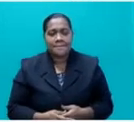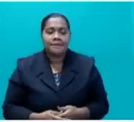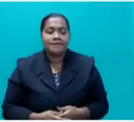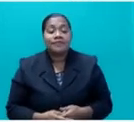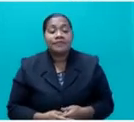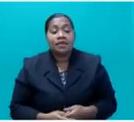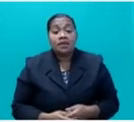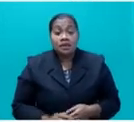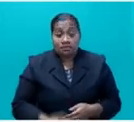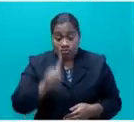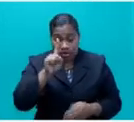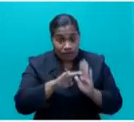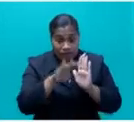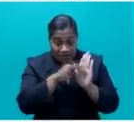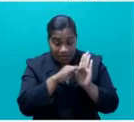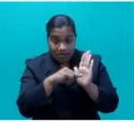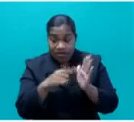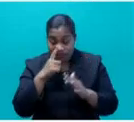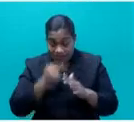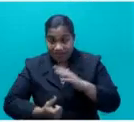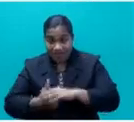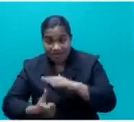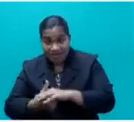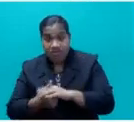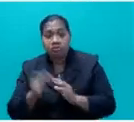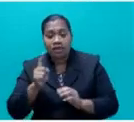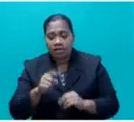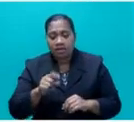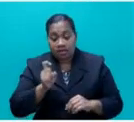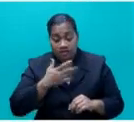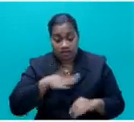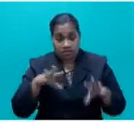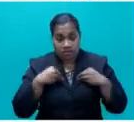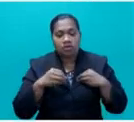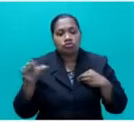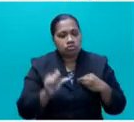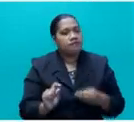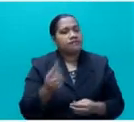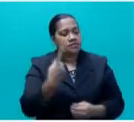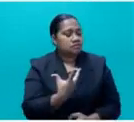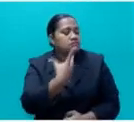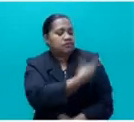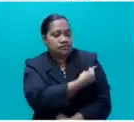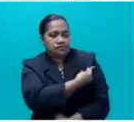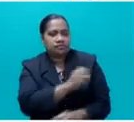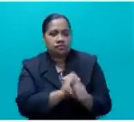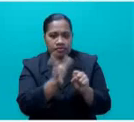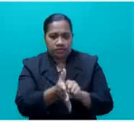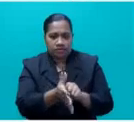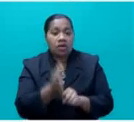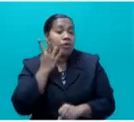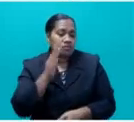one of the criteria, of course, to access the 360 is that you have to have at least received the first dose of COVID-19 by 7